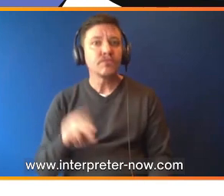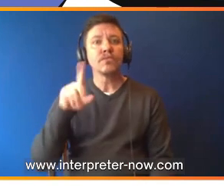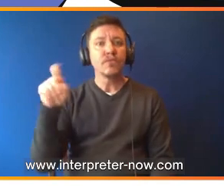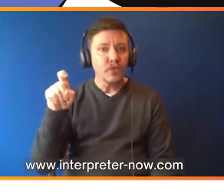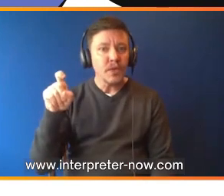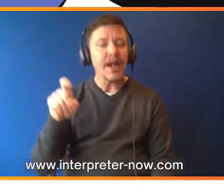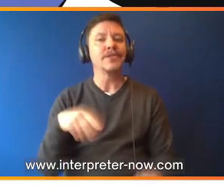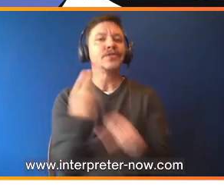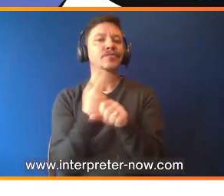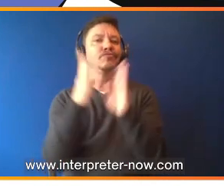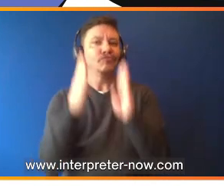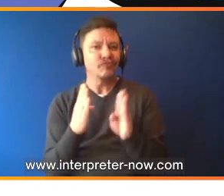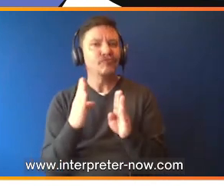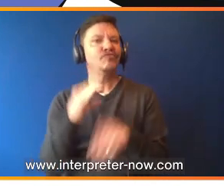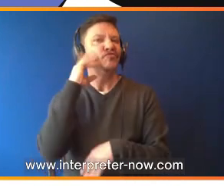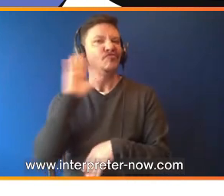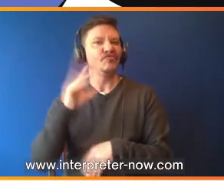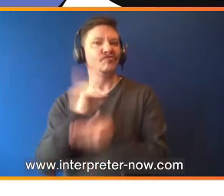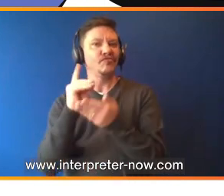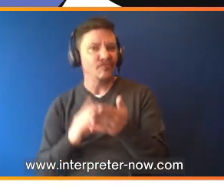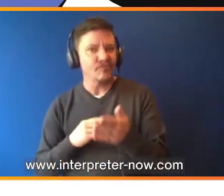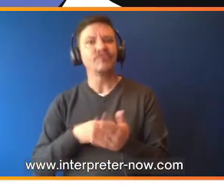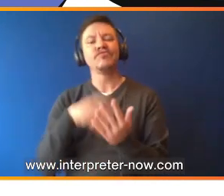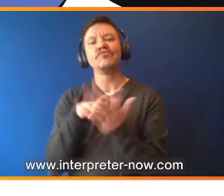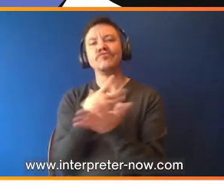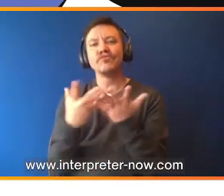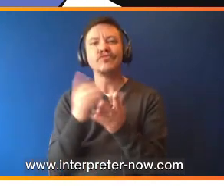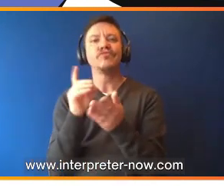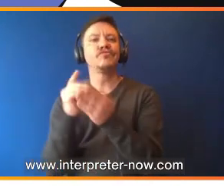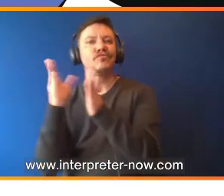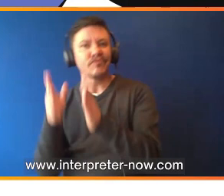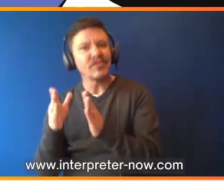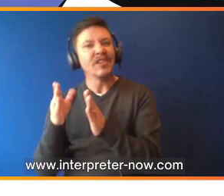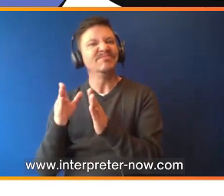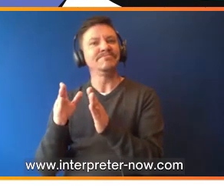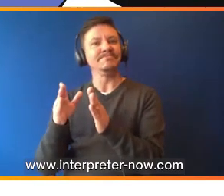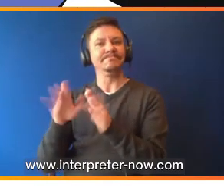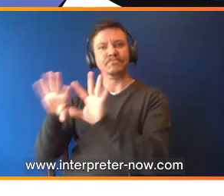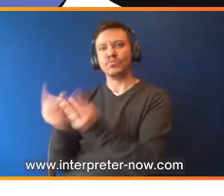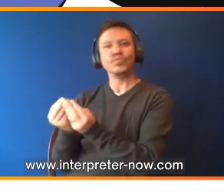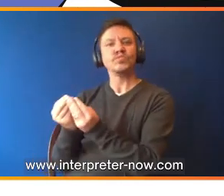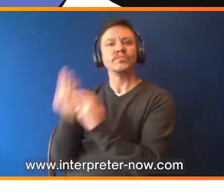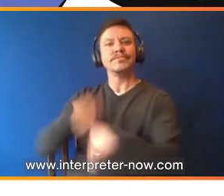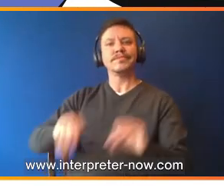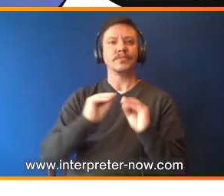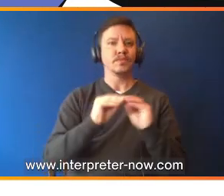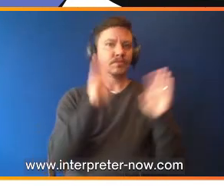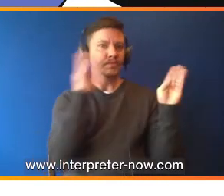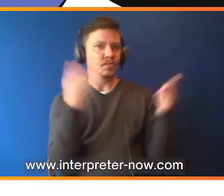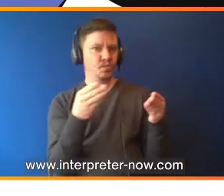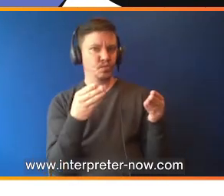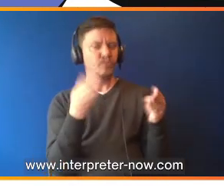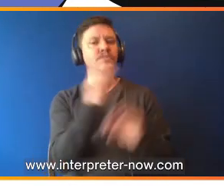experience designer, a graphic designer. And I really am part of the camp of folks who